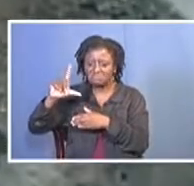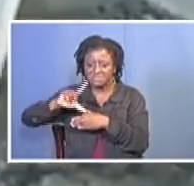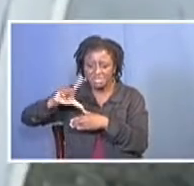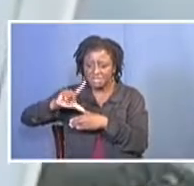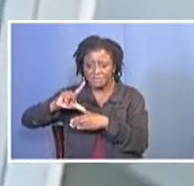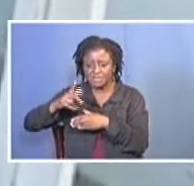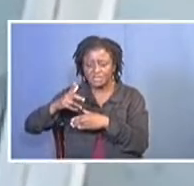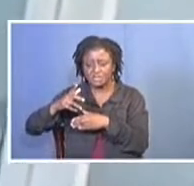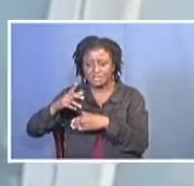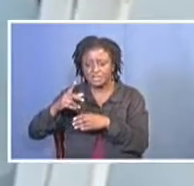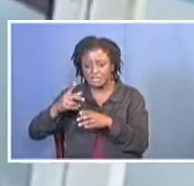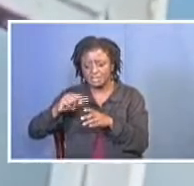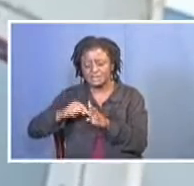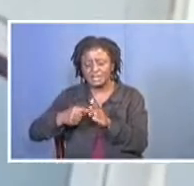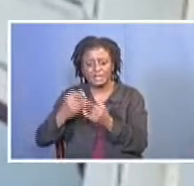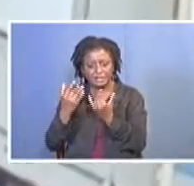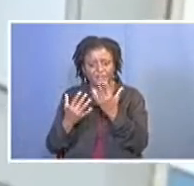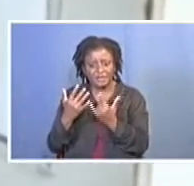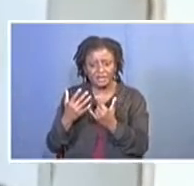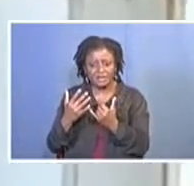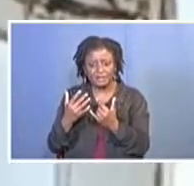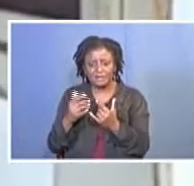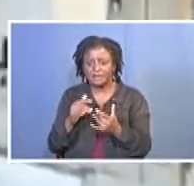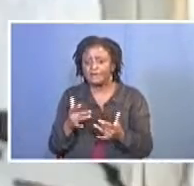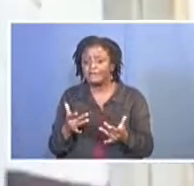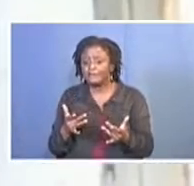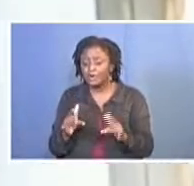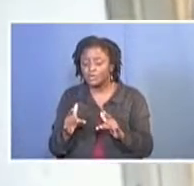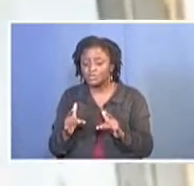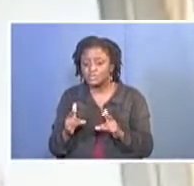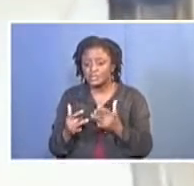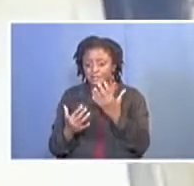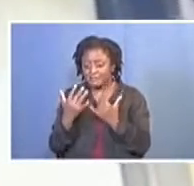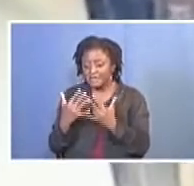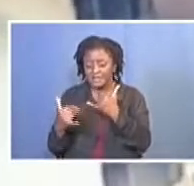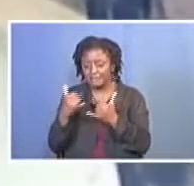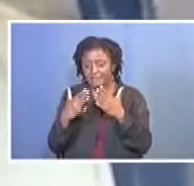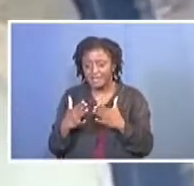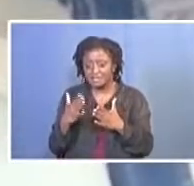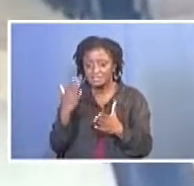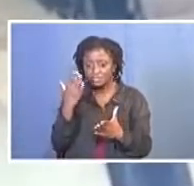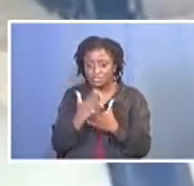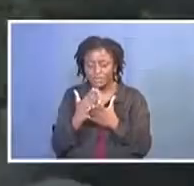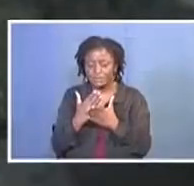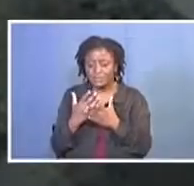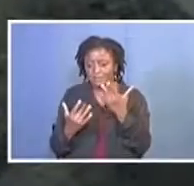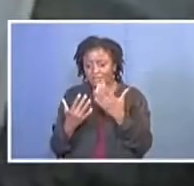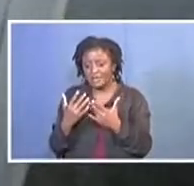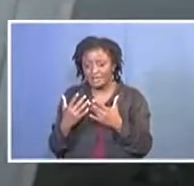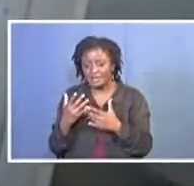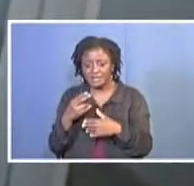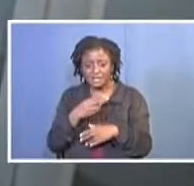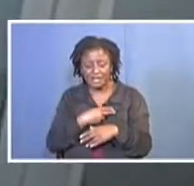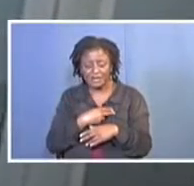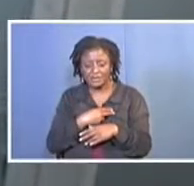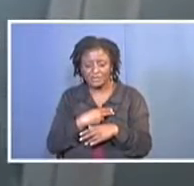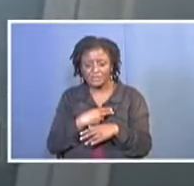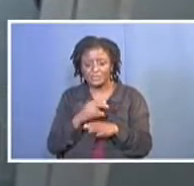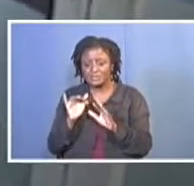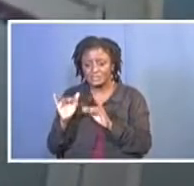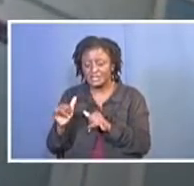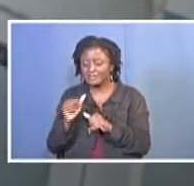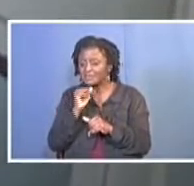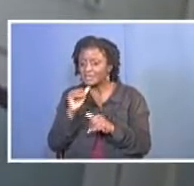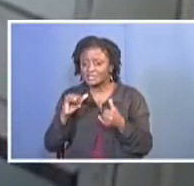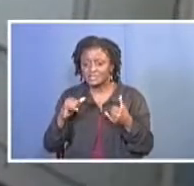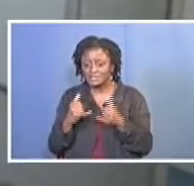fire. Now, fortunately, firefighters extinguished the blaze and Harris was left unscathed from the incident. He's awaiting